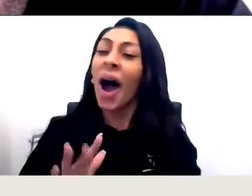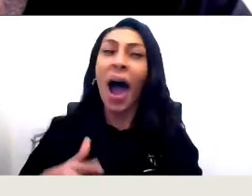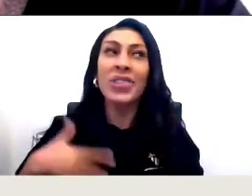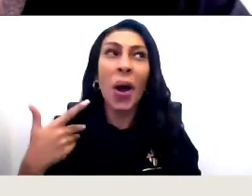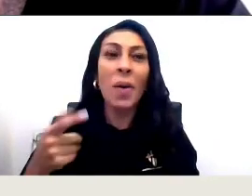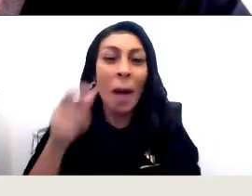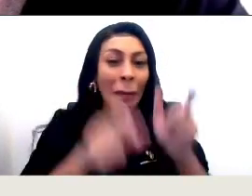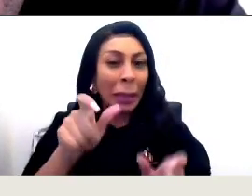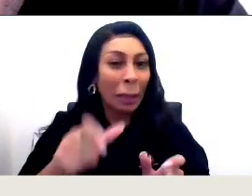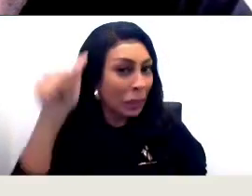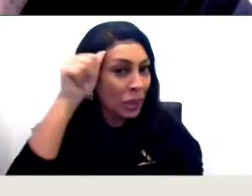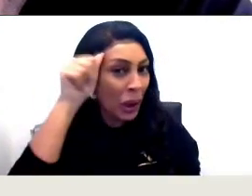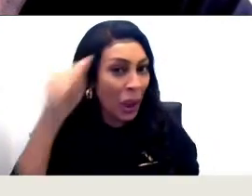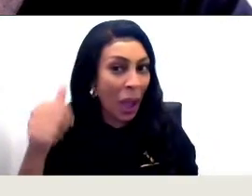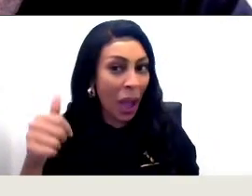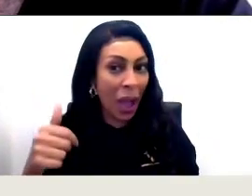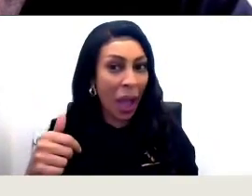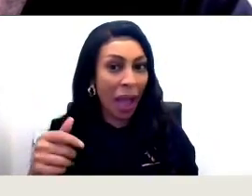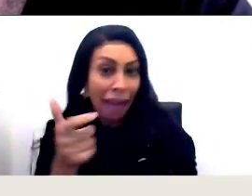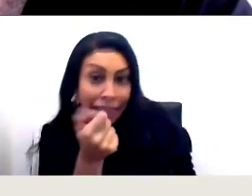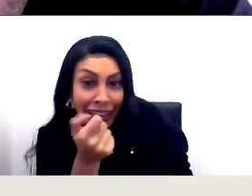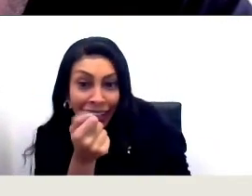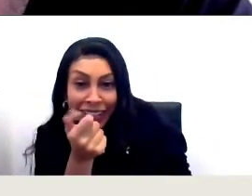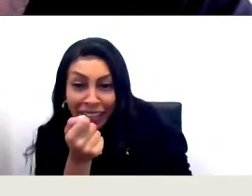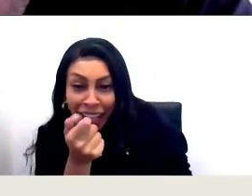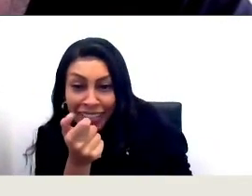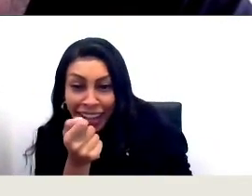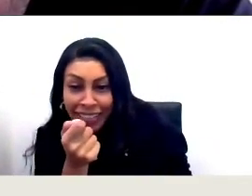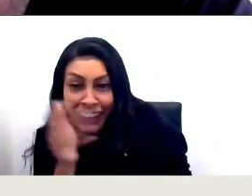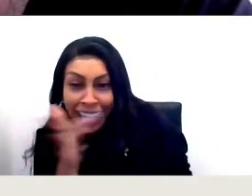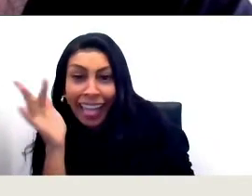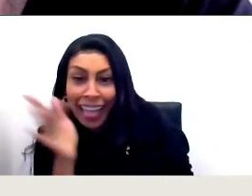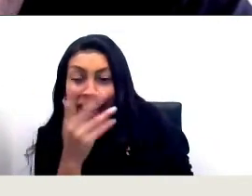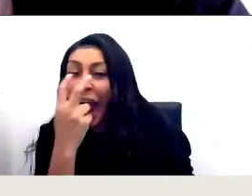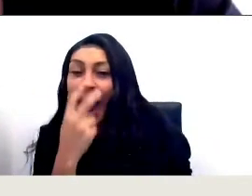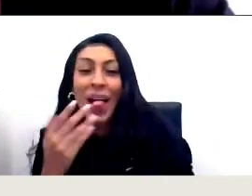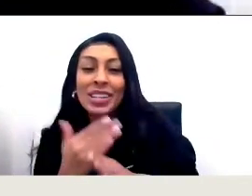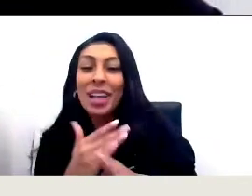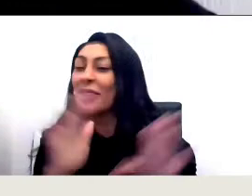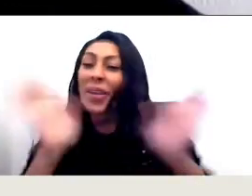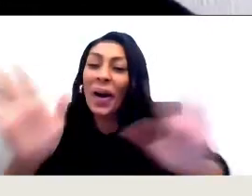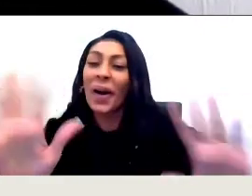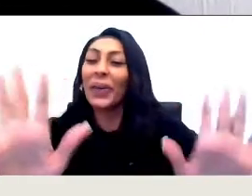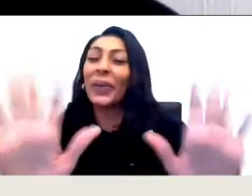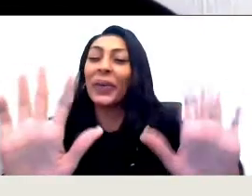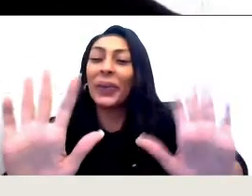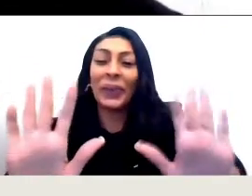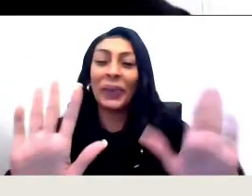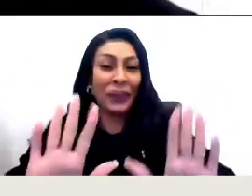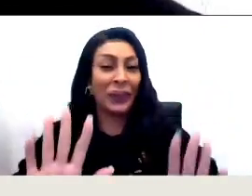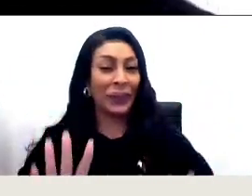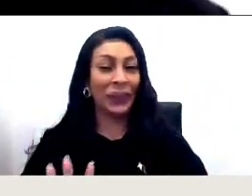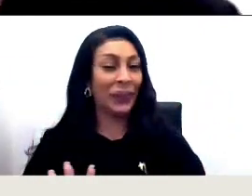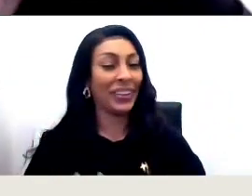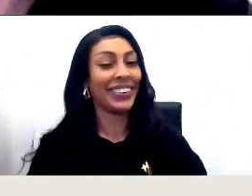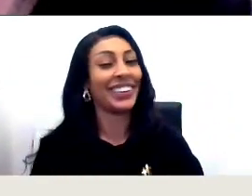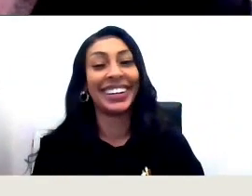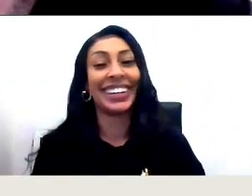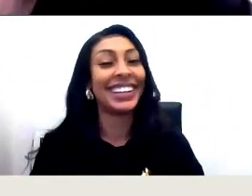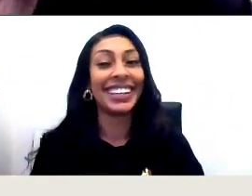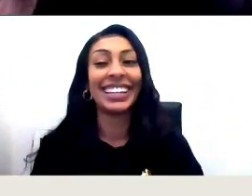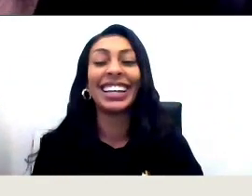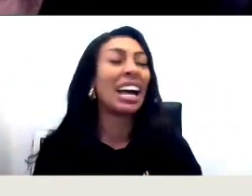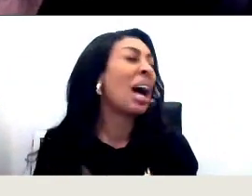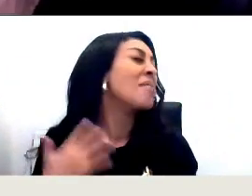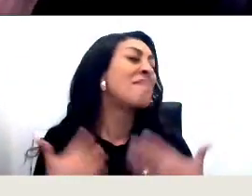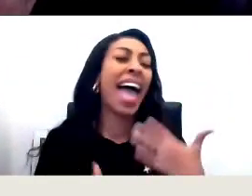I don't want people to know that's what I do. Sit there at home flicking through old jobs. No. That's not what it's